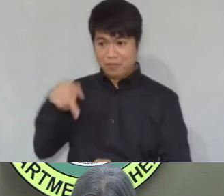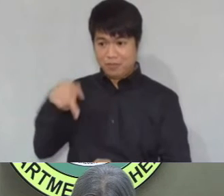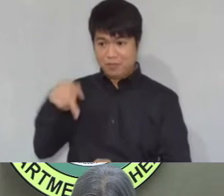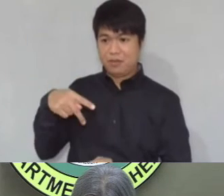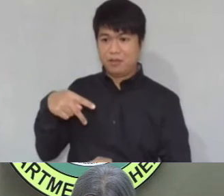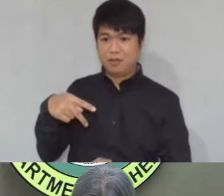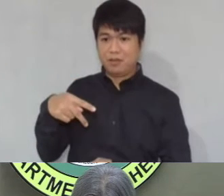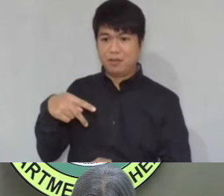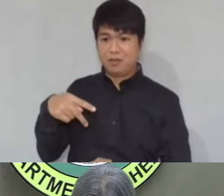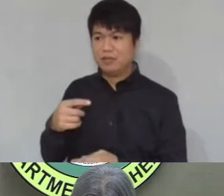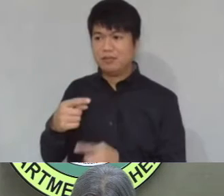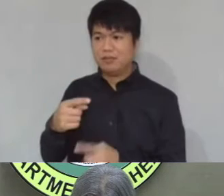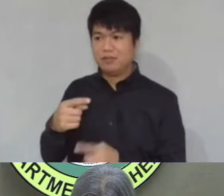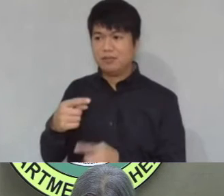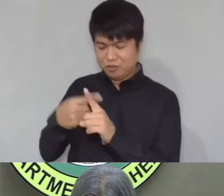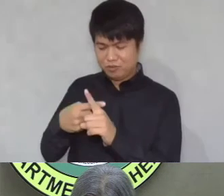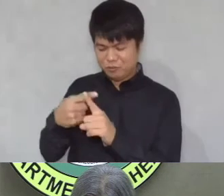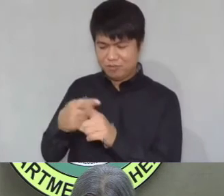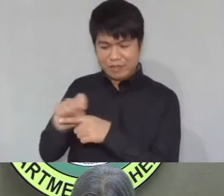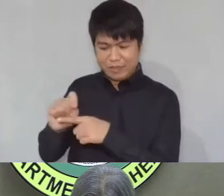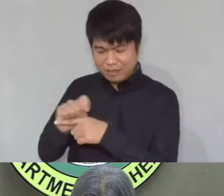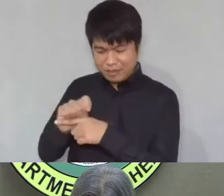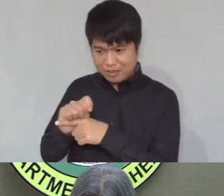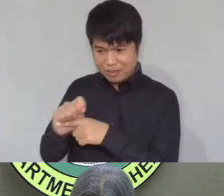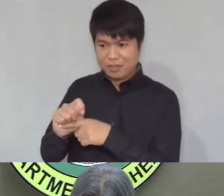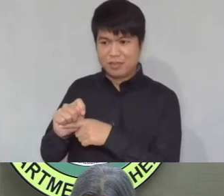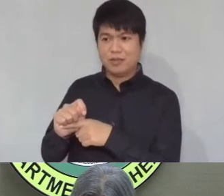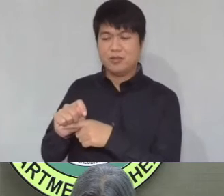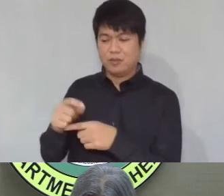for example, taking temperatures.